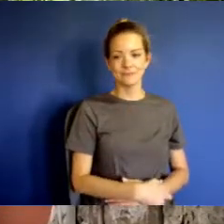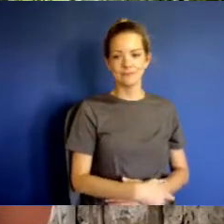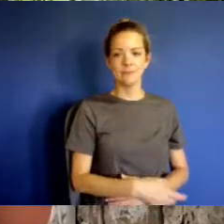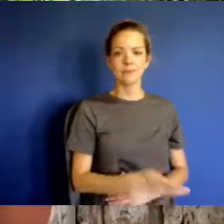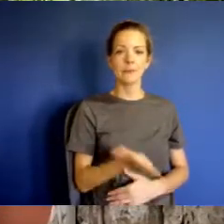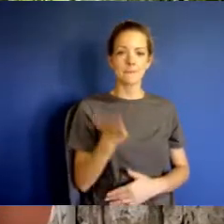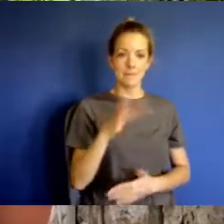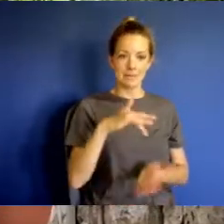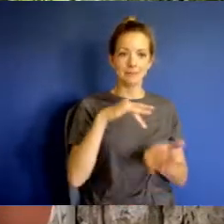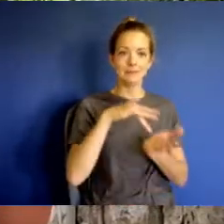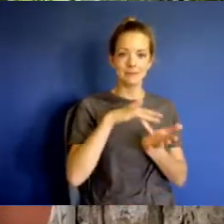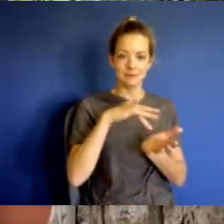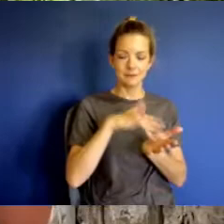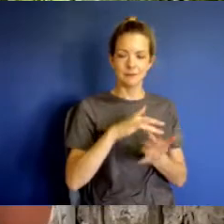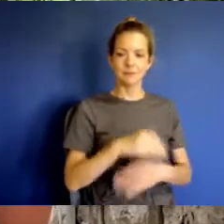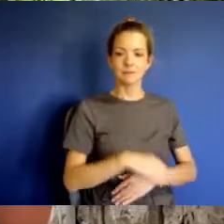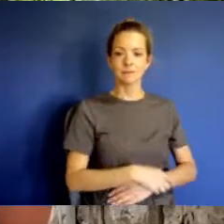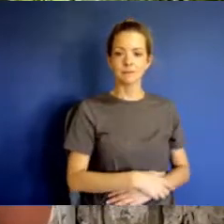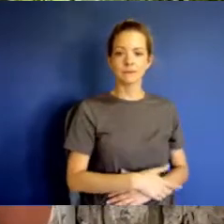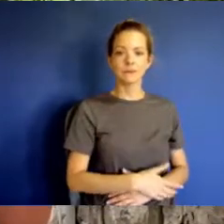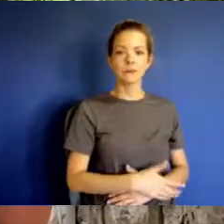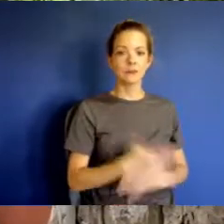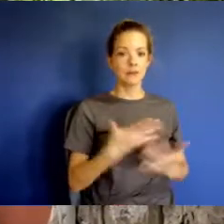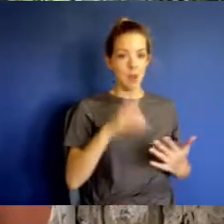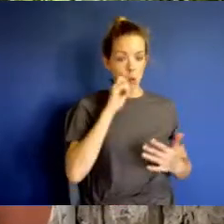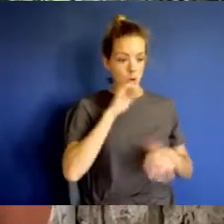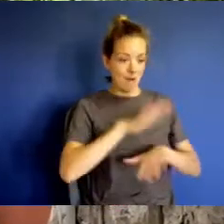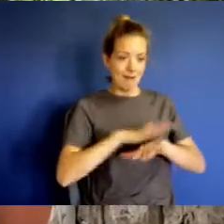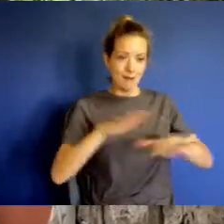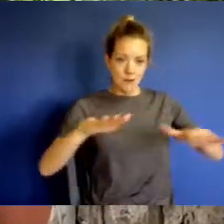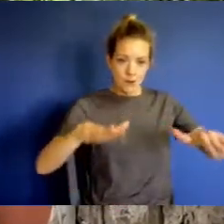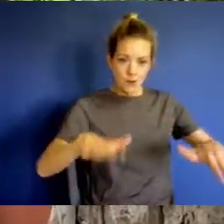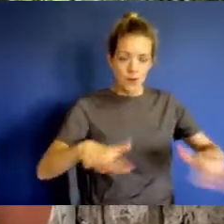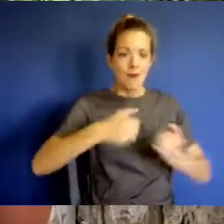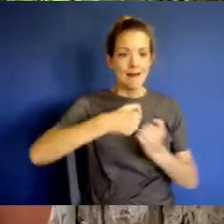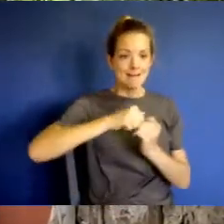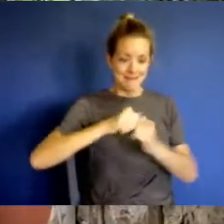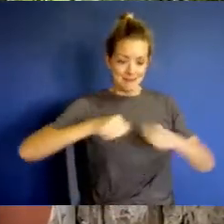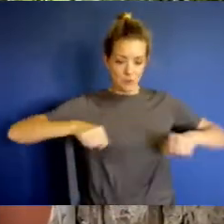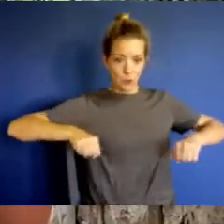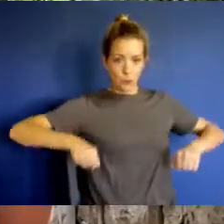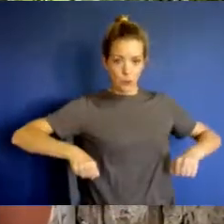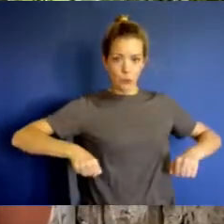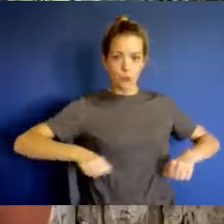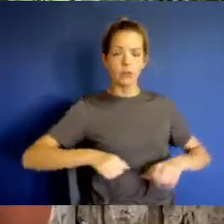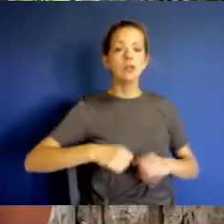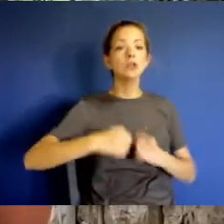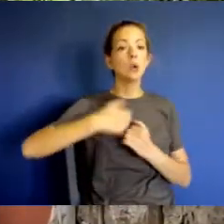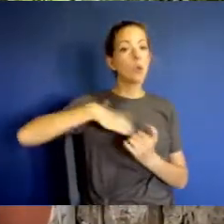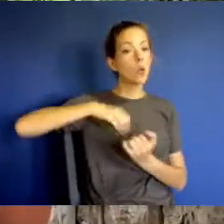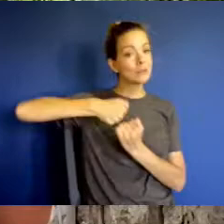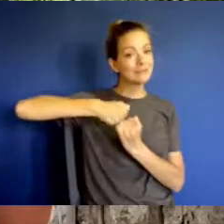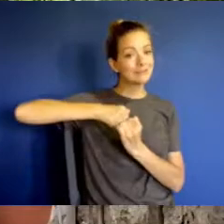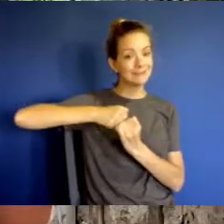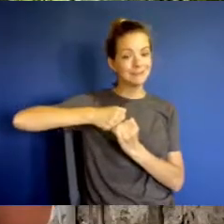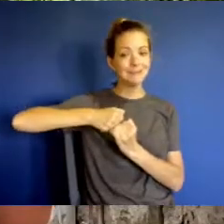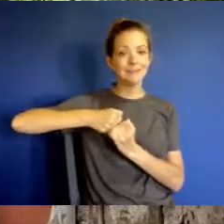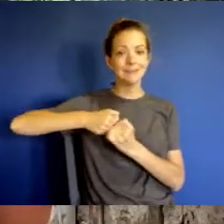Good. Okay, wonderful. Come back to the centre, and then we're going to come up onto all fours.